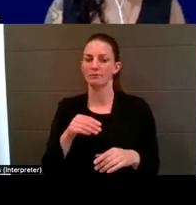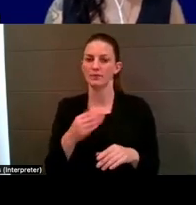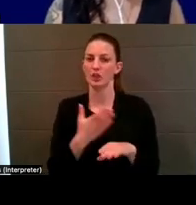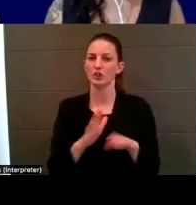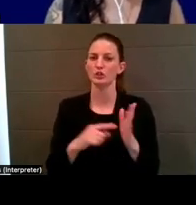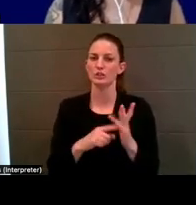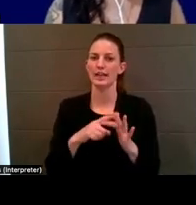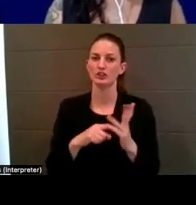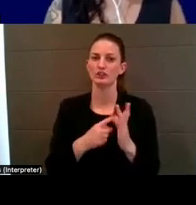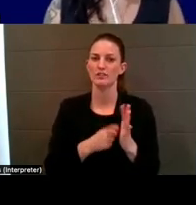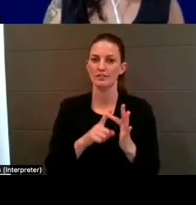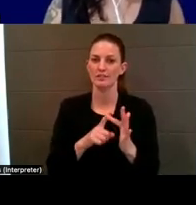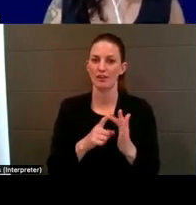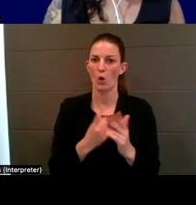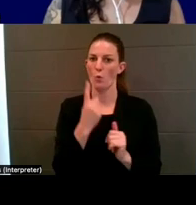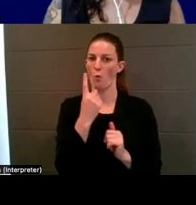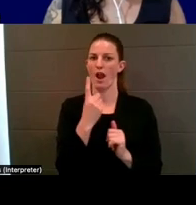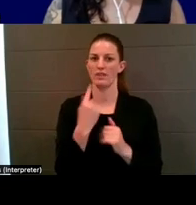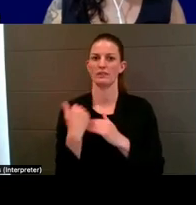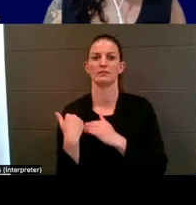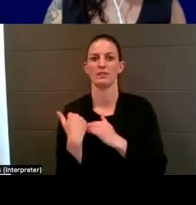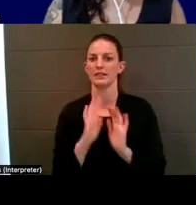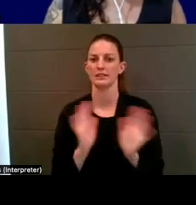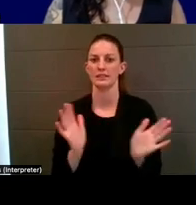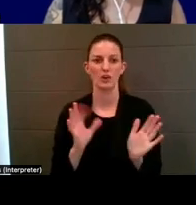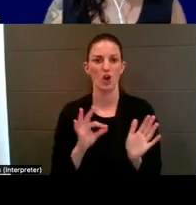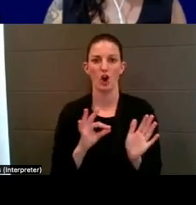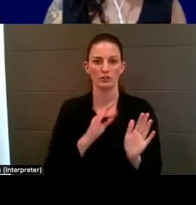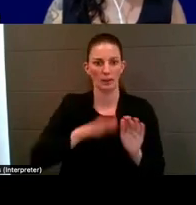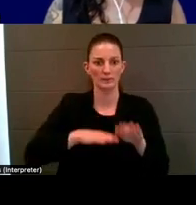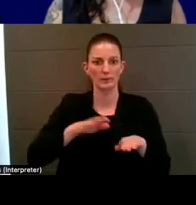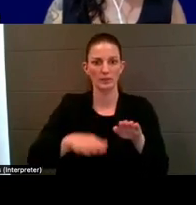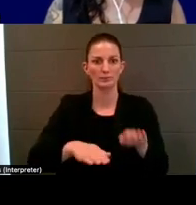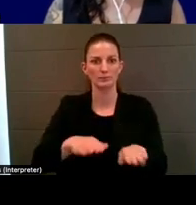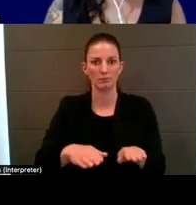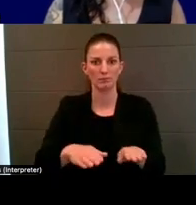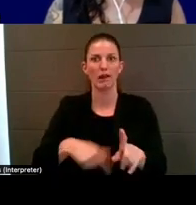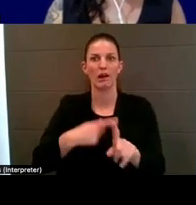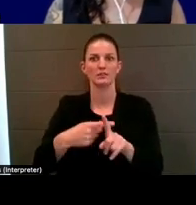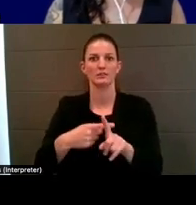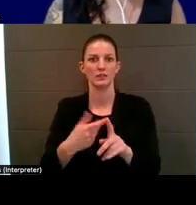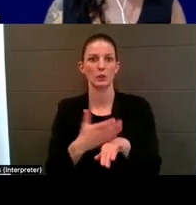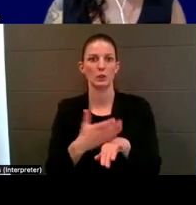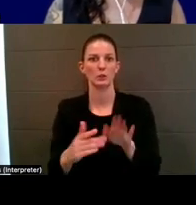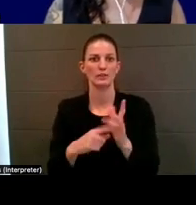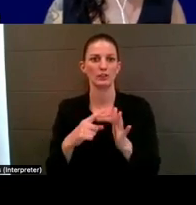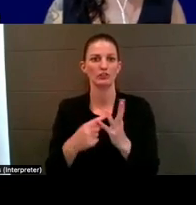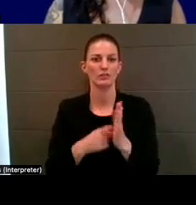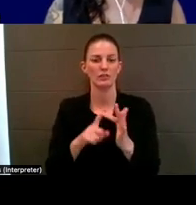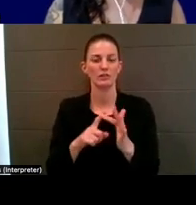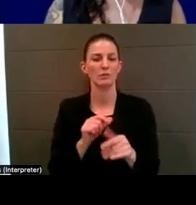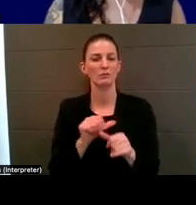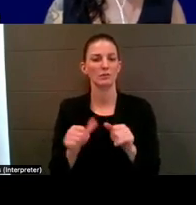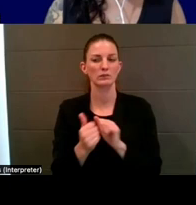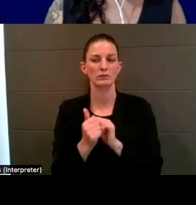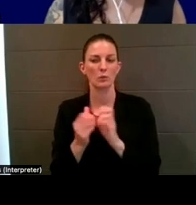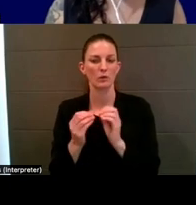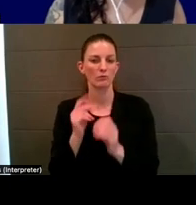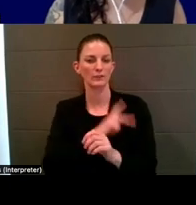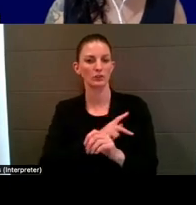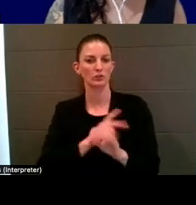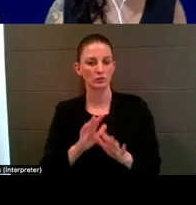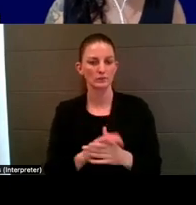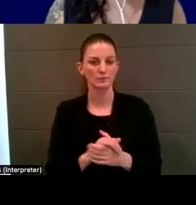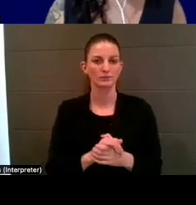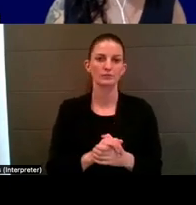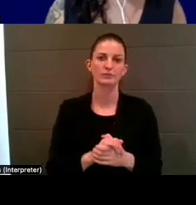occupational therapist. As I mentioned earlier, oral feeding may not be the only or safest option for some children, and work